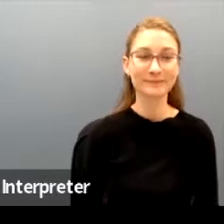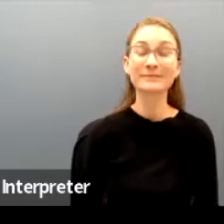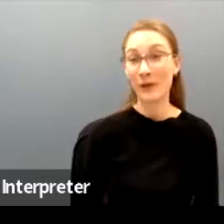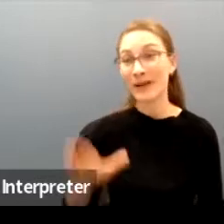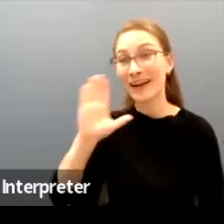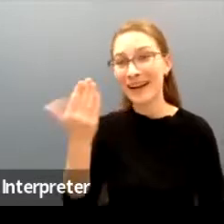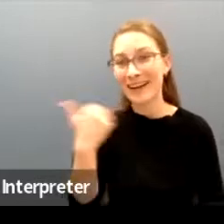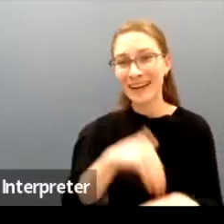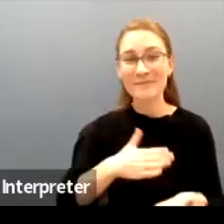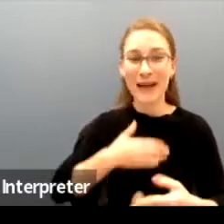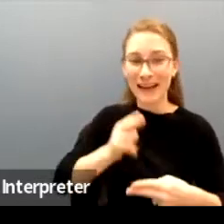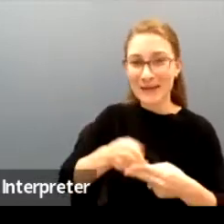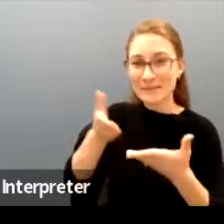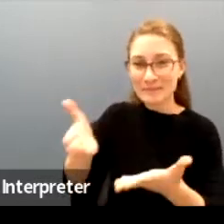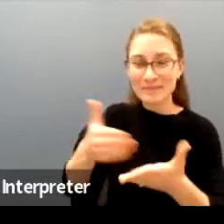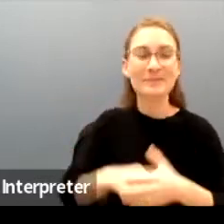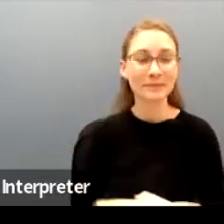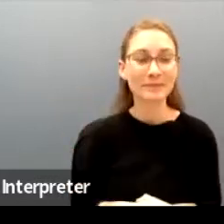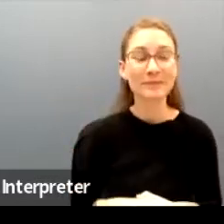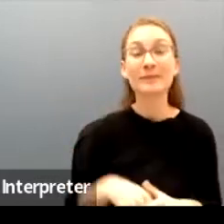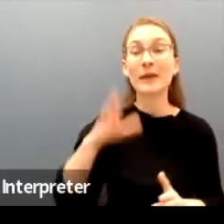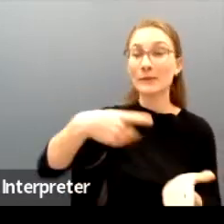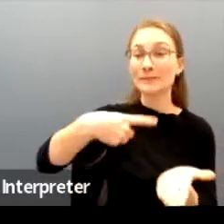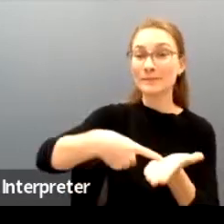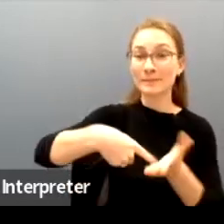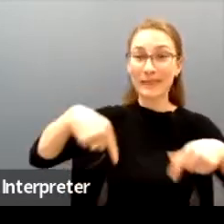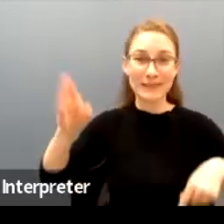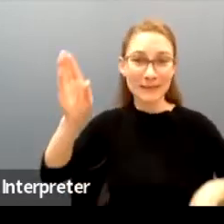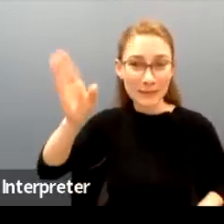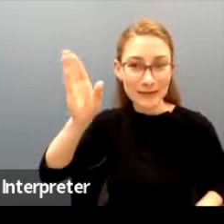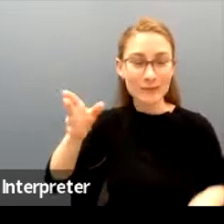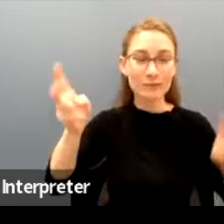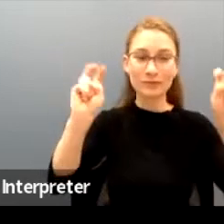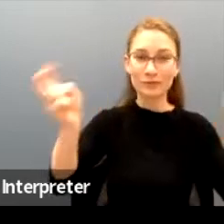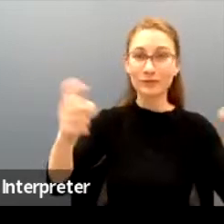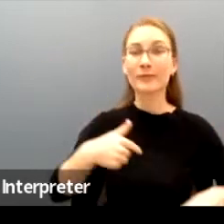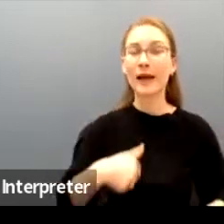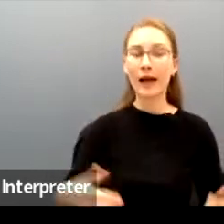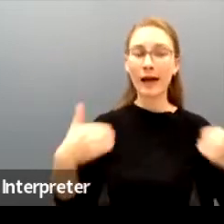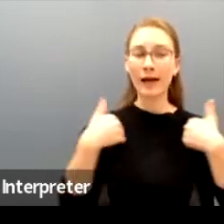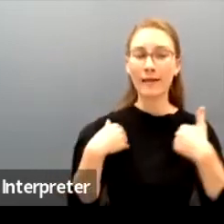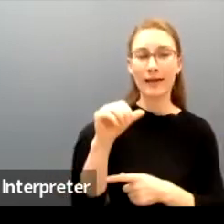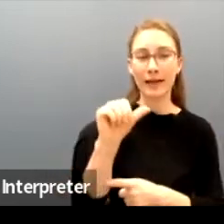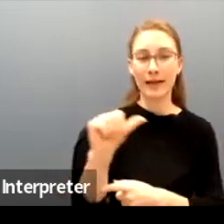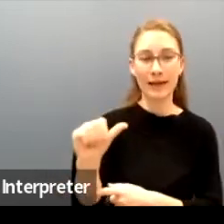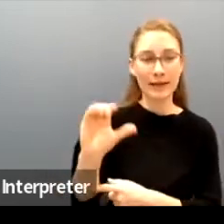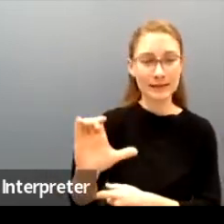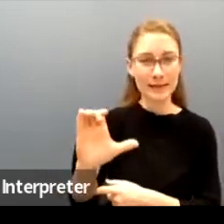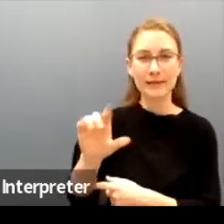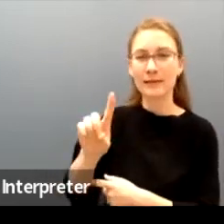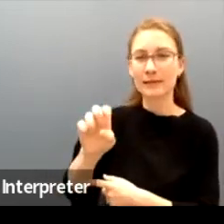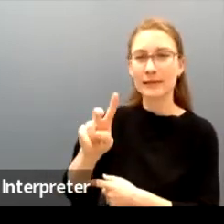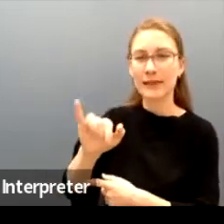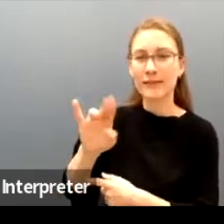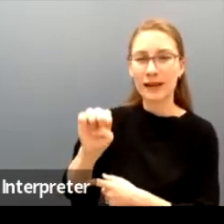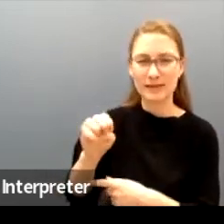Again, my name is Christina Gibner. I'm going to talk with you guys. The name of this presentation is called I Have an AAC Device. Now what? So it's kind